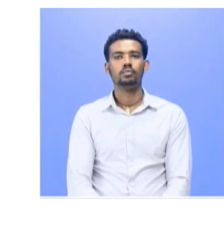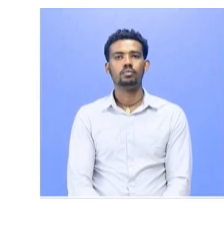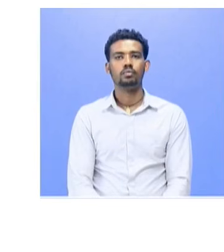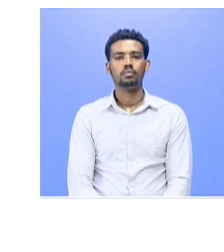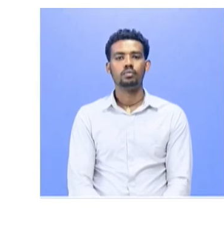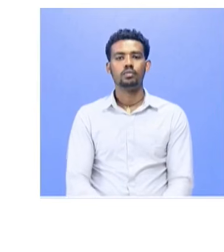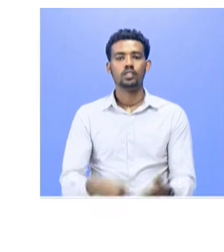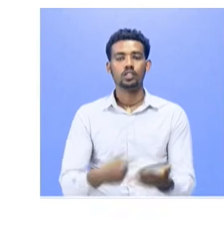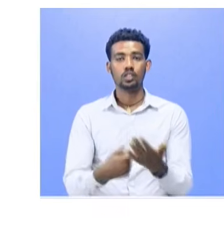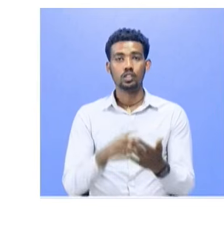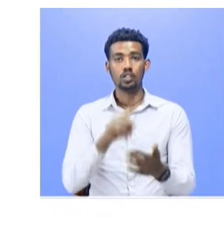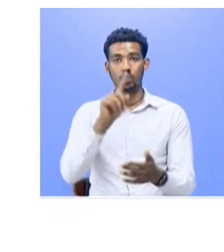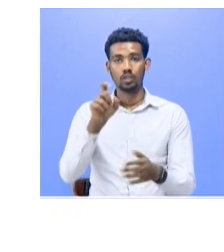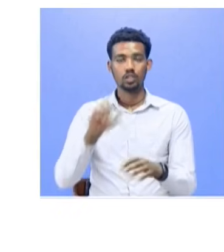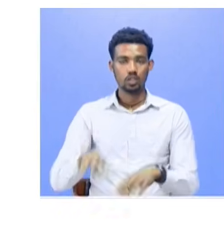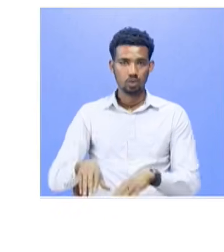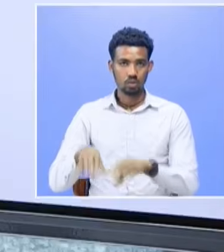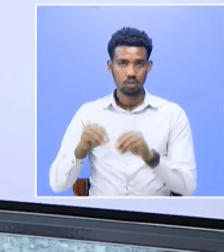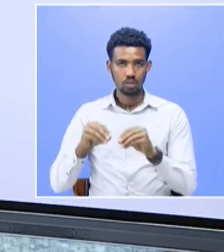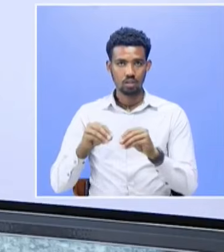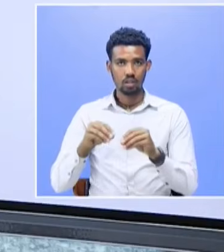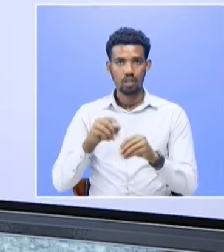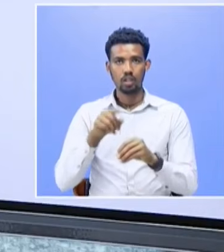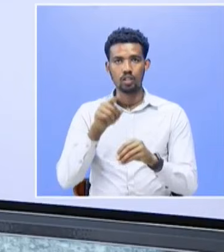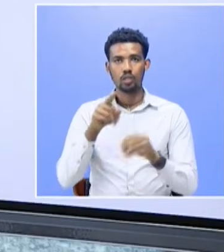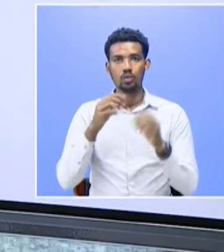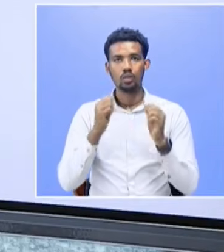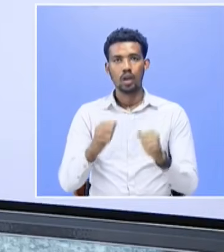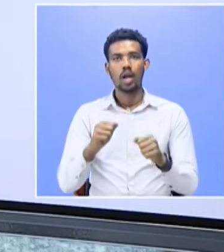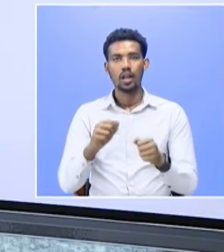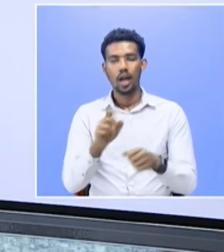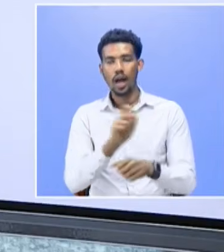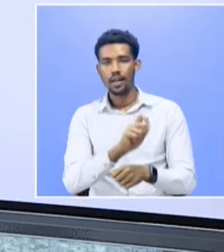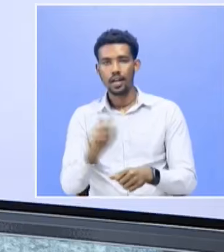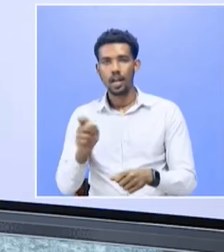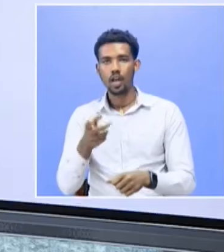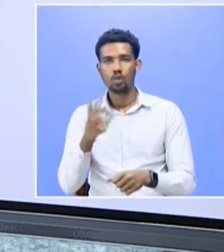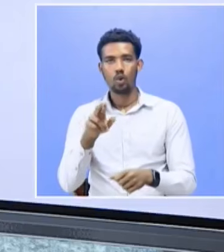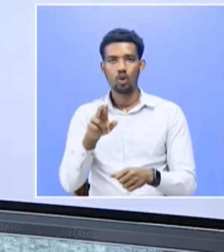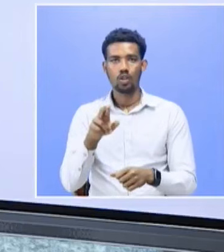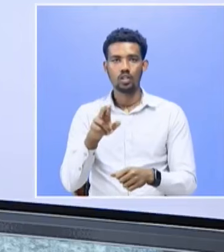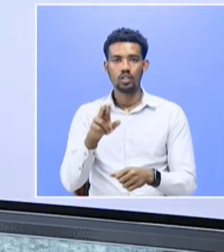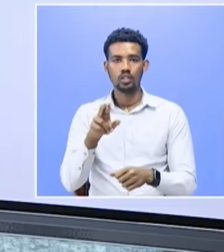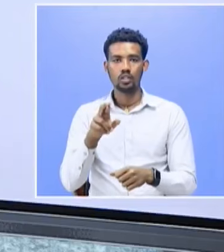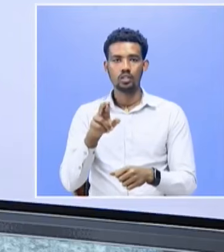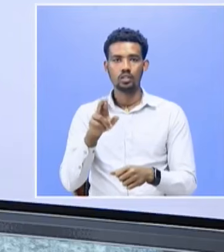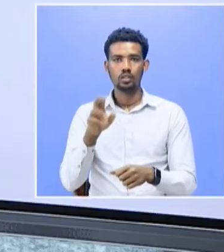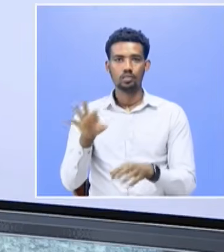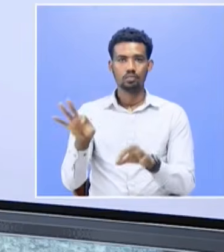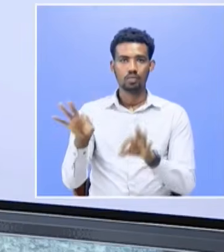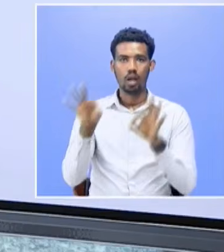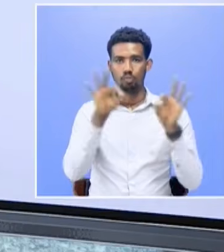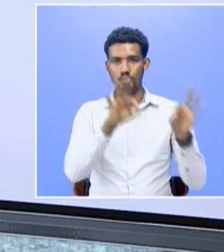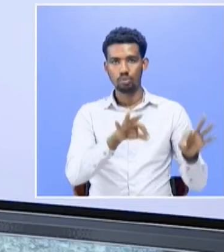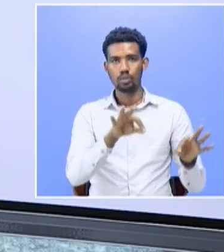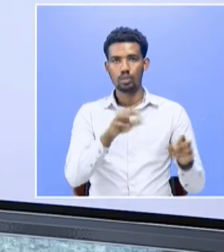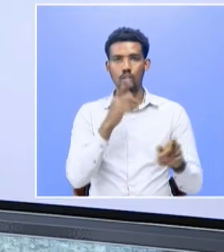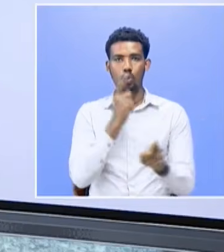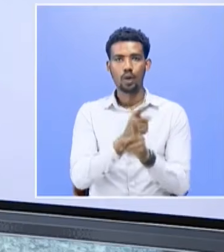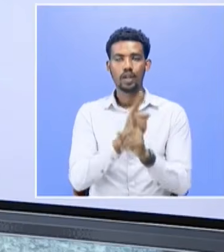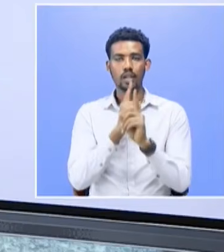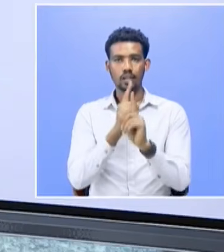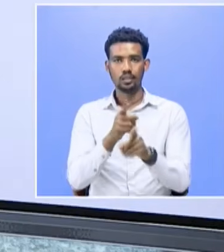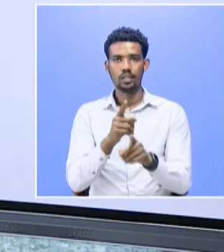Here is the questions. Students, you can underline or can put the correct answer from